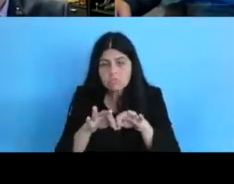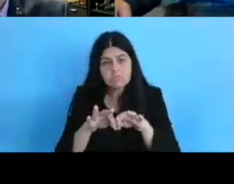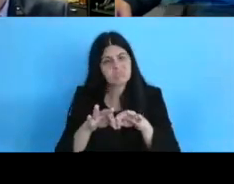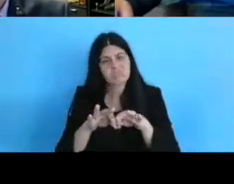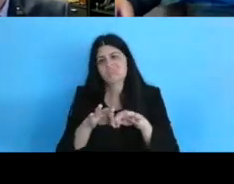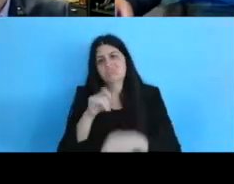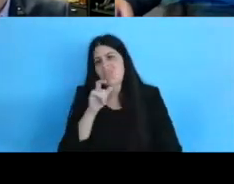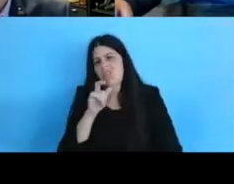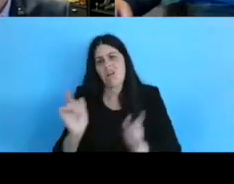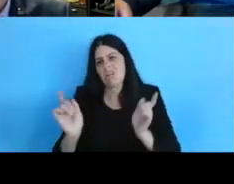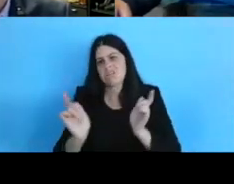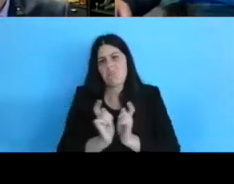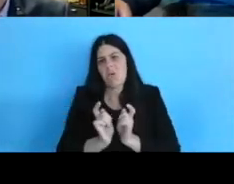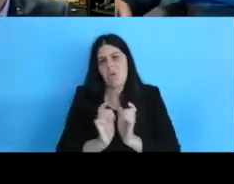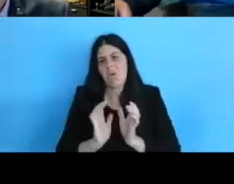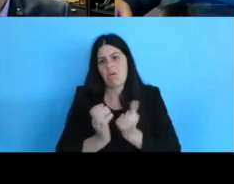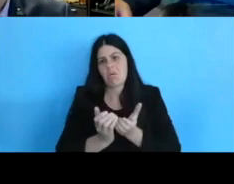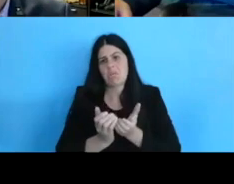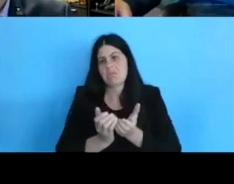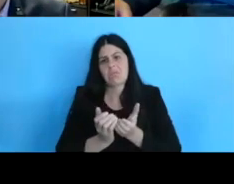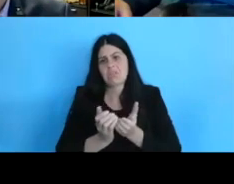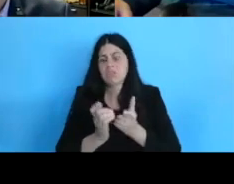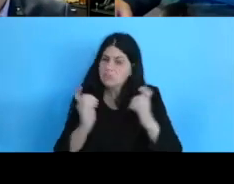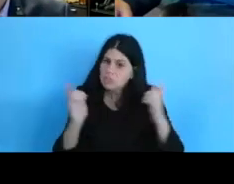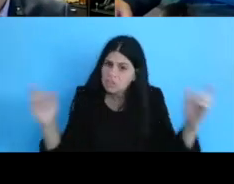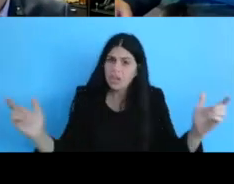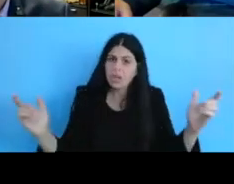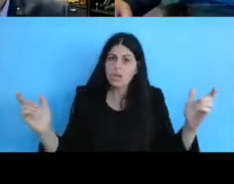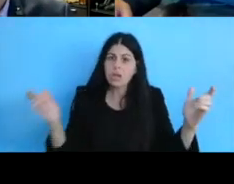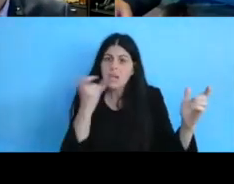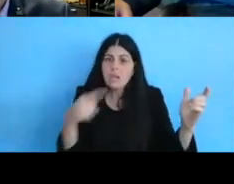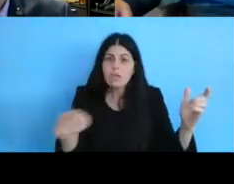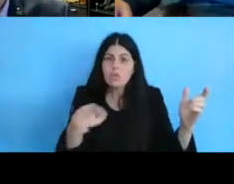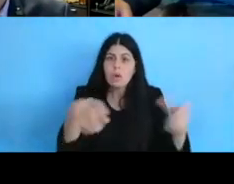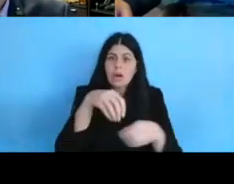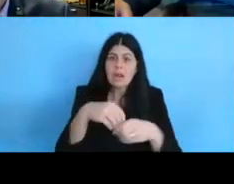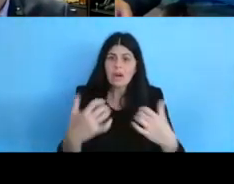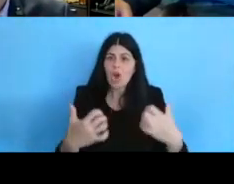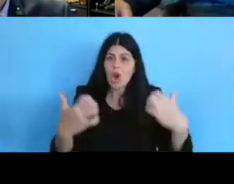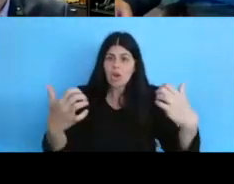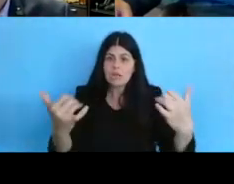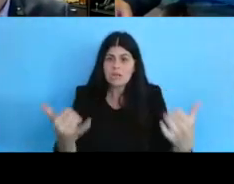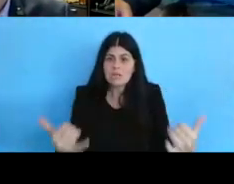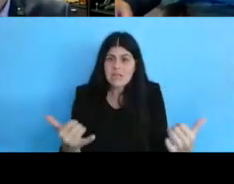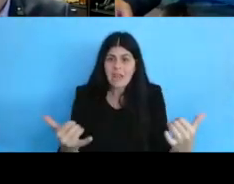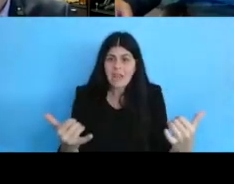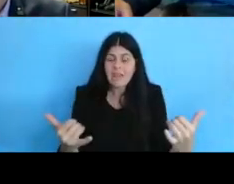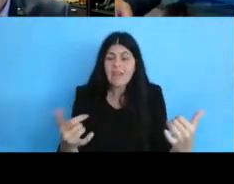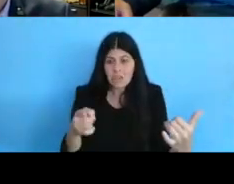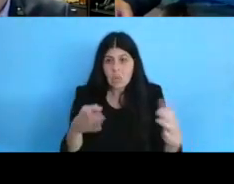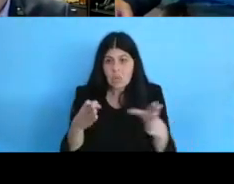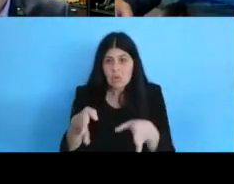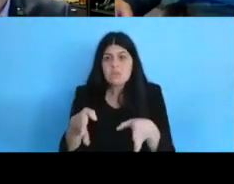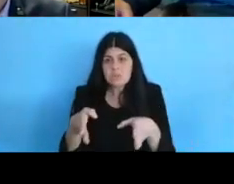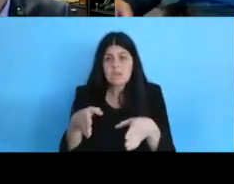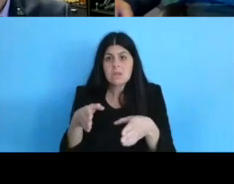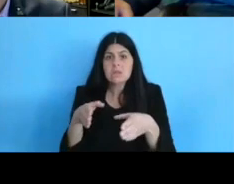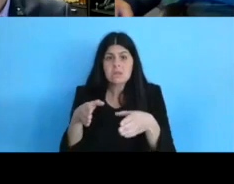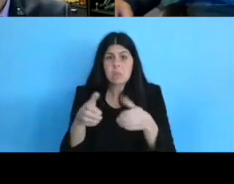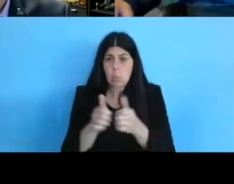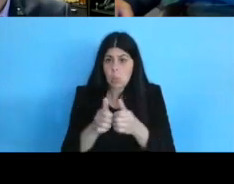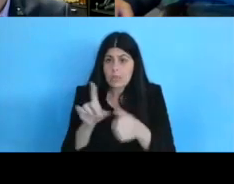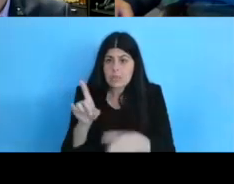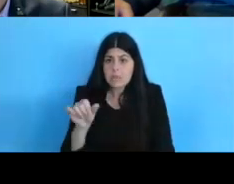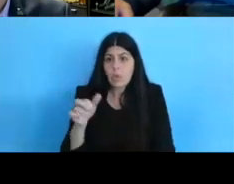small group. If you are in our audience today and you are a person with a disability or you have a loved one who's a person with a